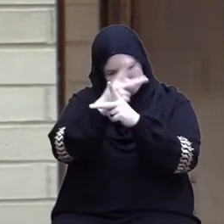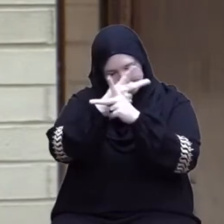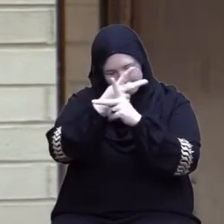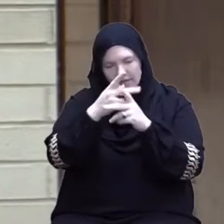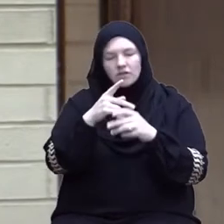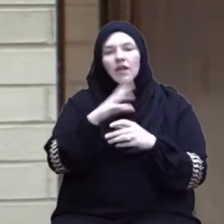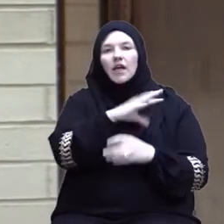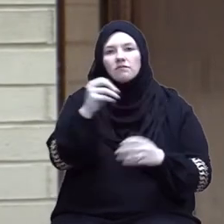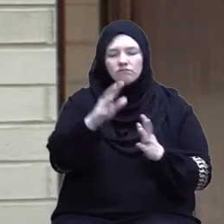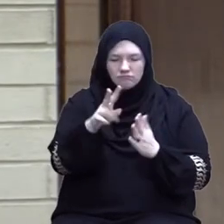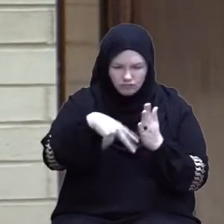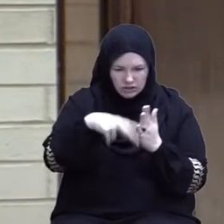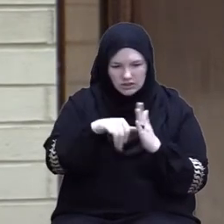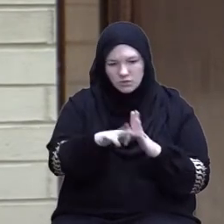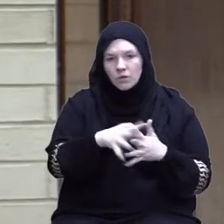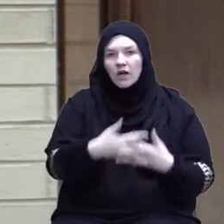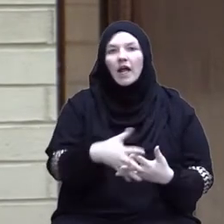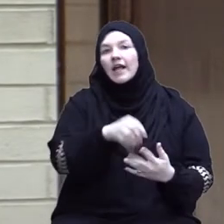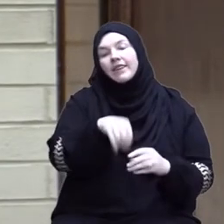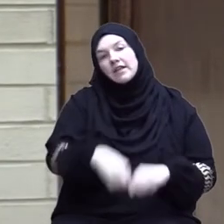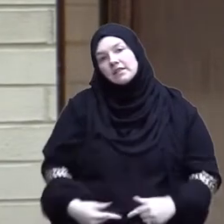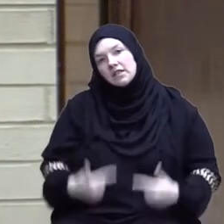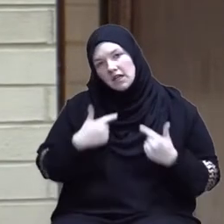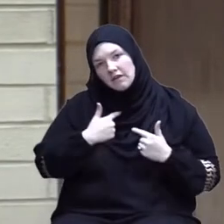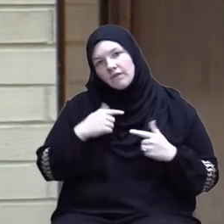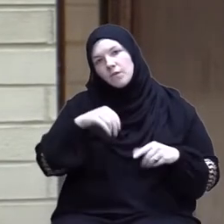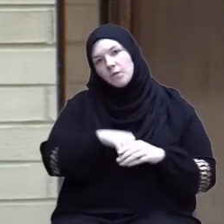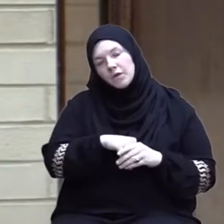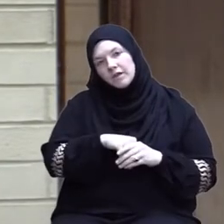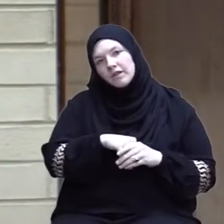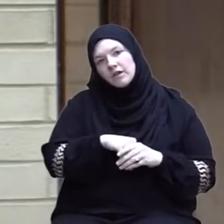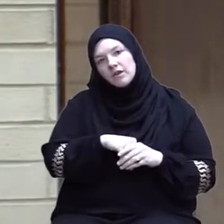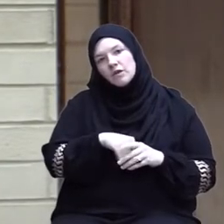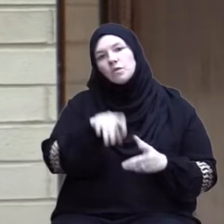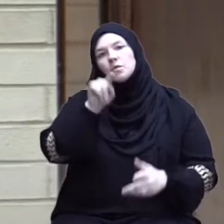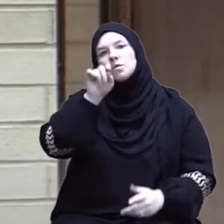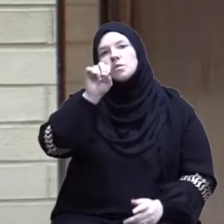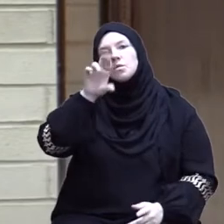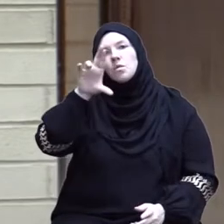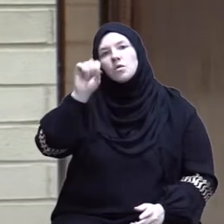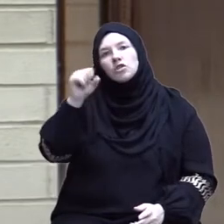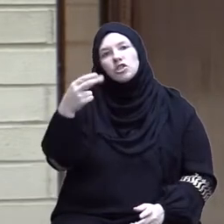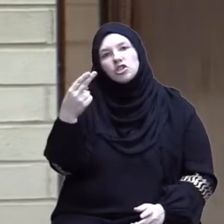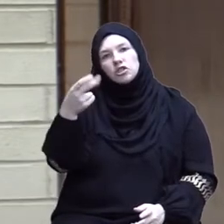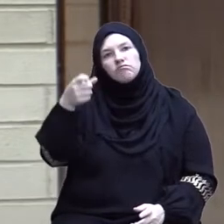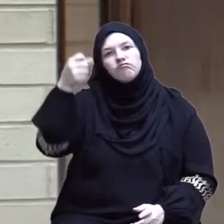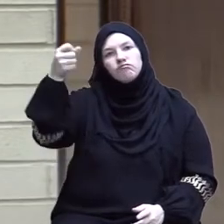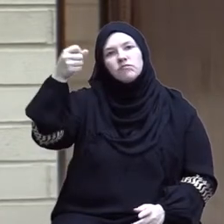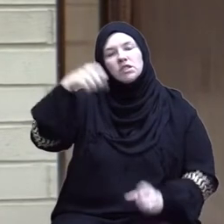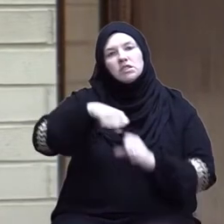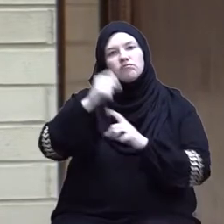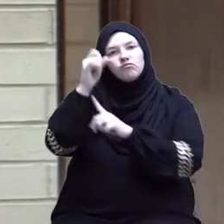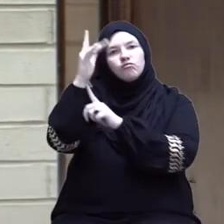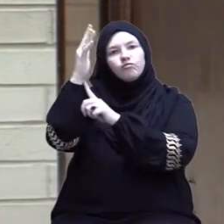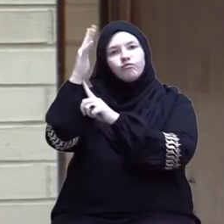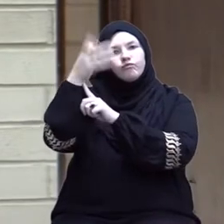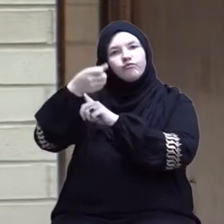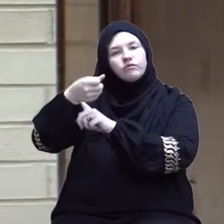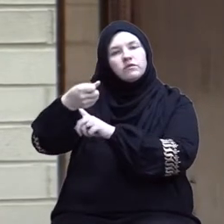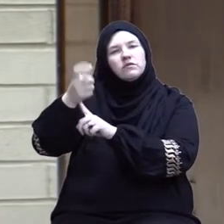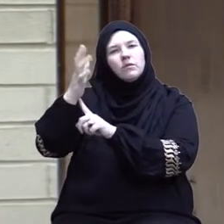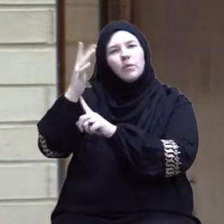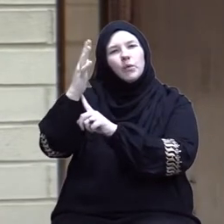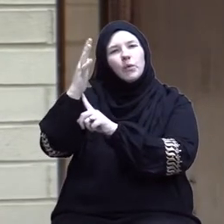Quran and in this life with the torch in our hand. What is the torch? It is